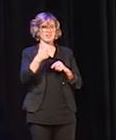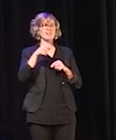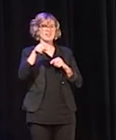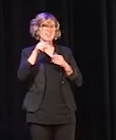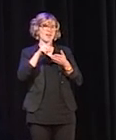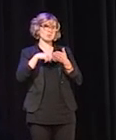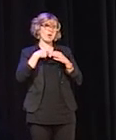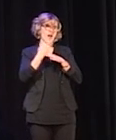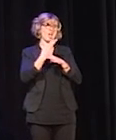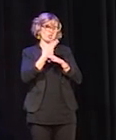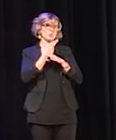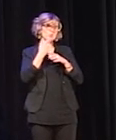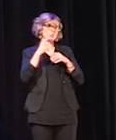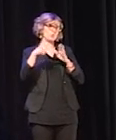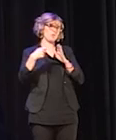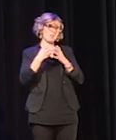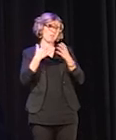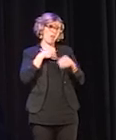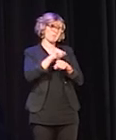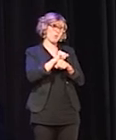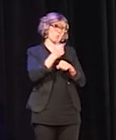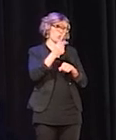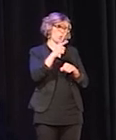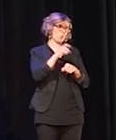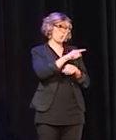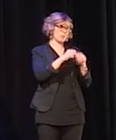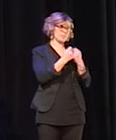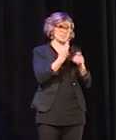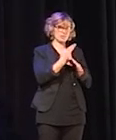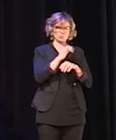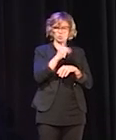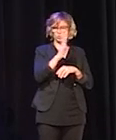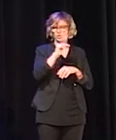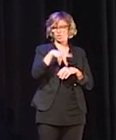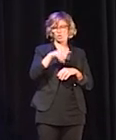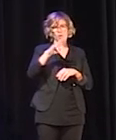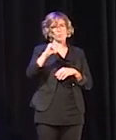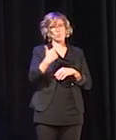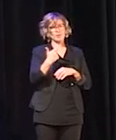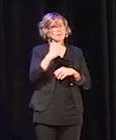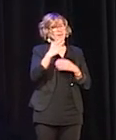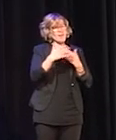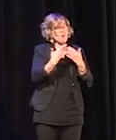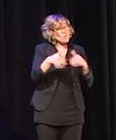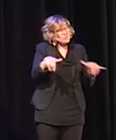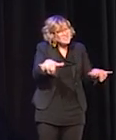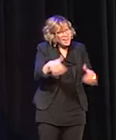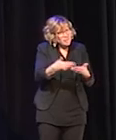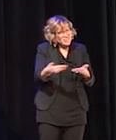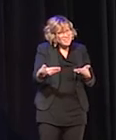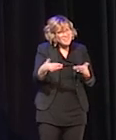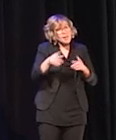a lot of my stuff. And it's remarkable how essentially it's the same thing, but